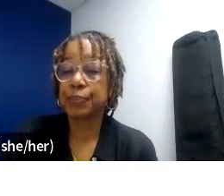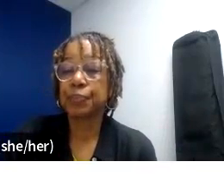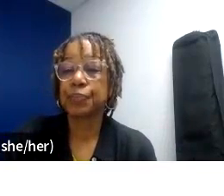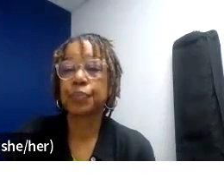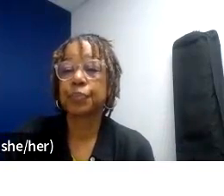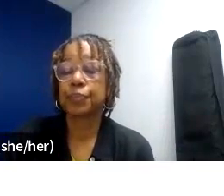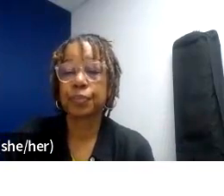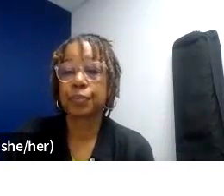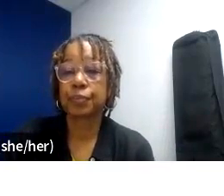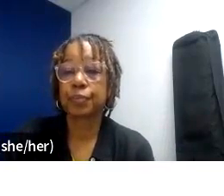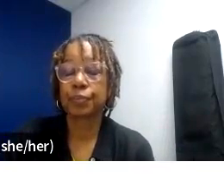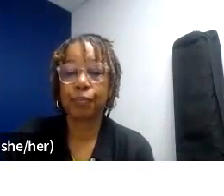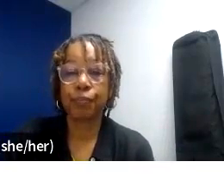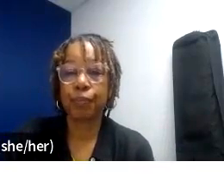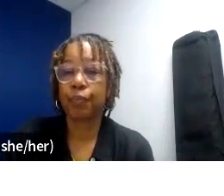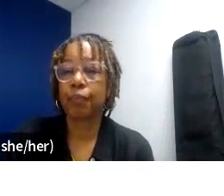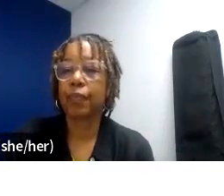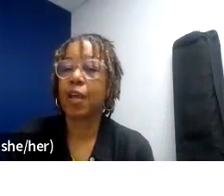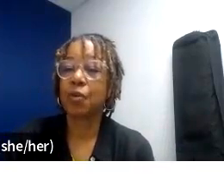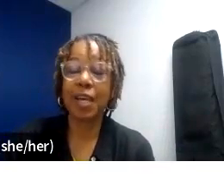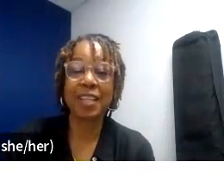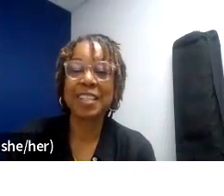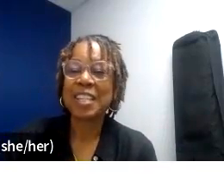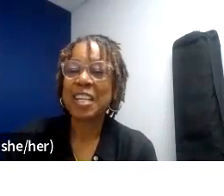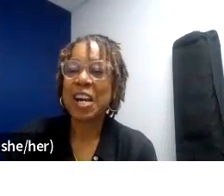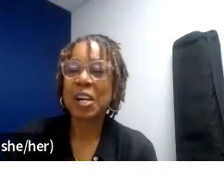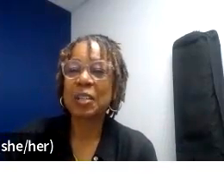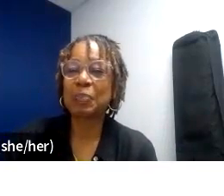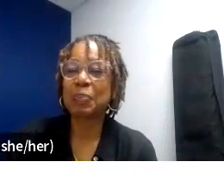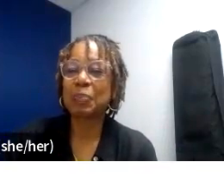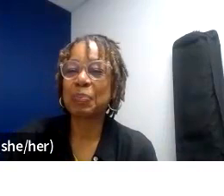Heather? Go for it. Okay.